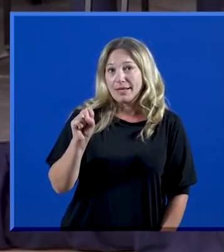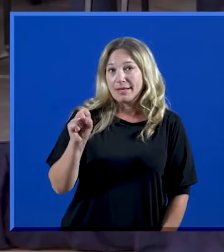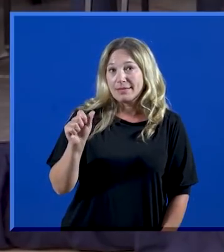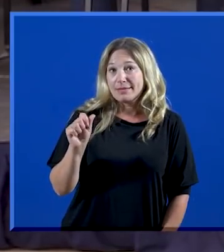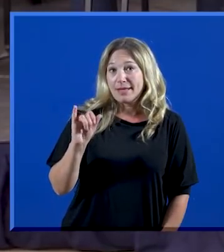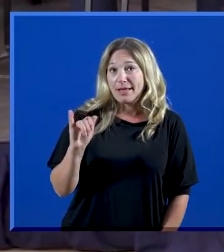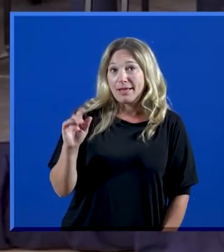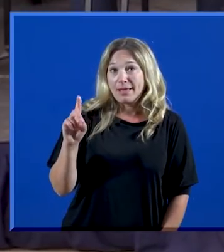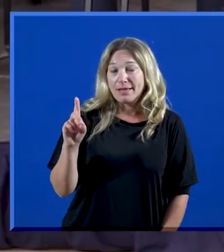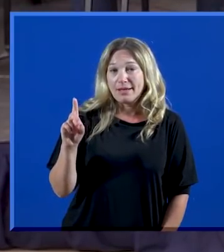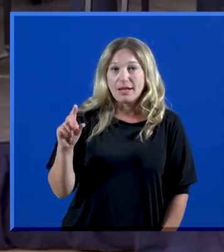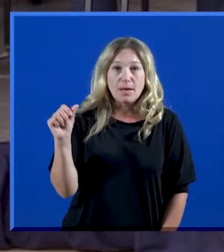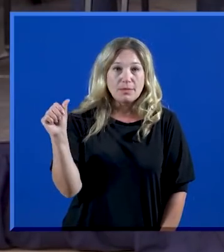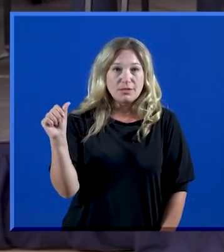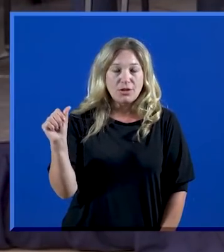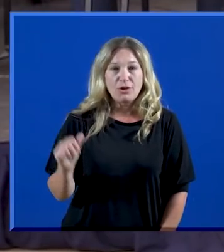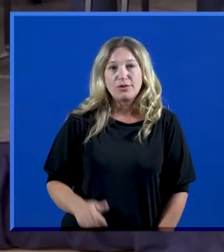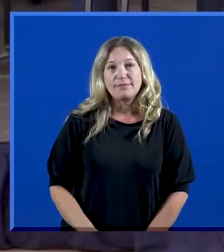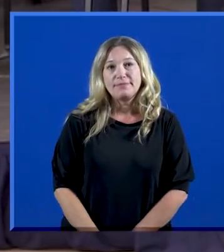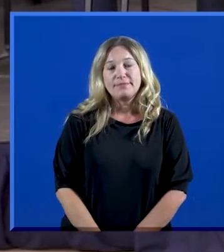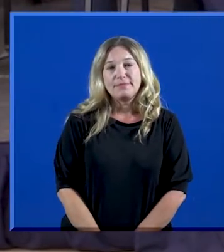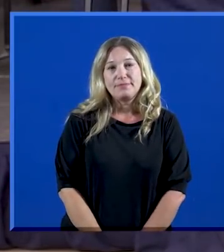Syed Absar,